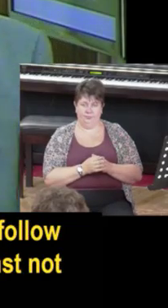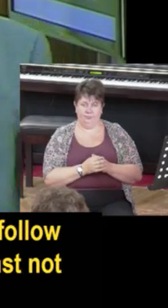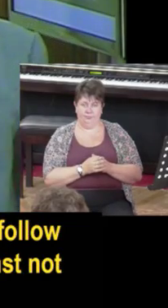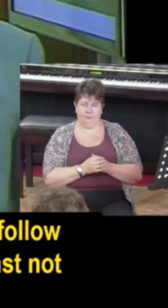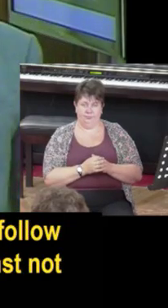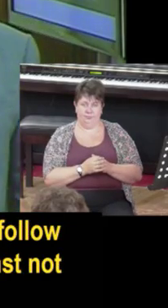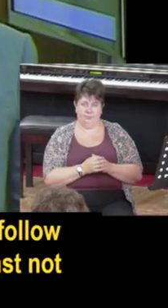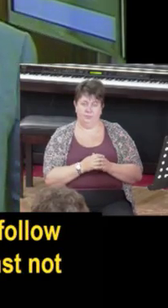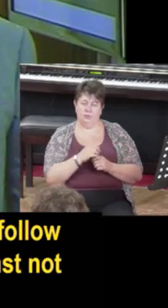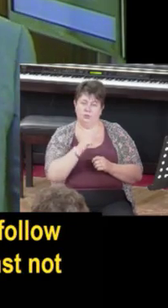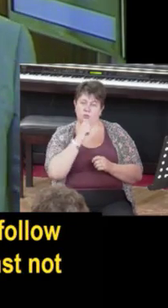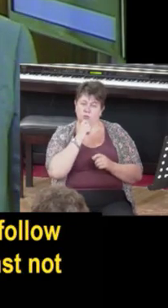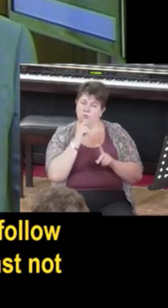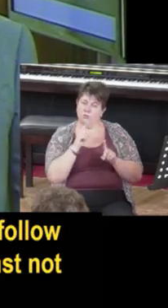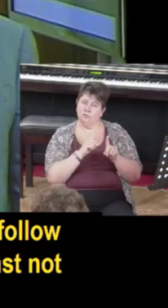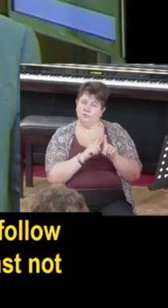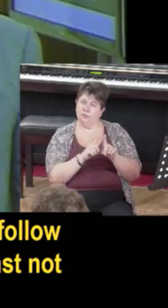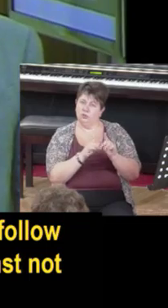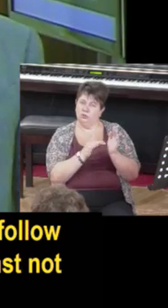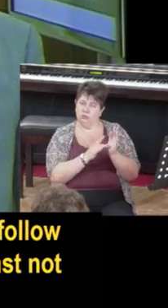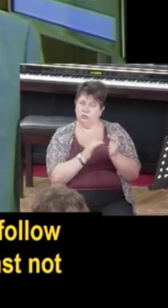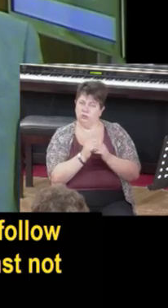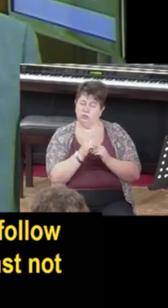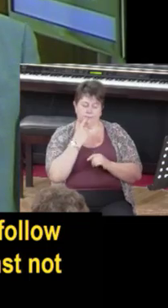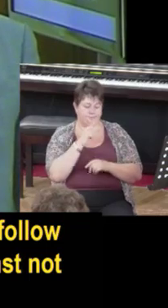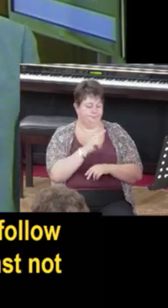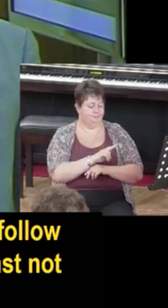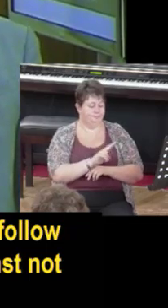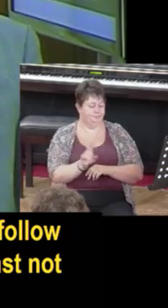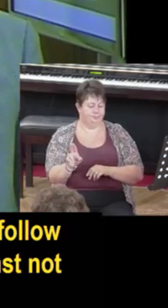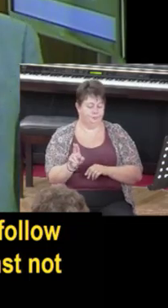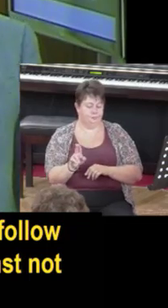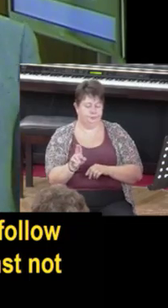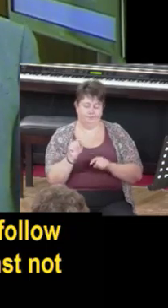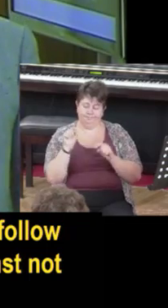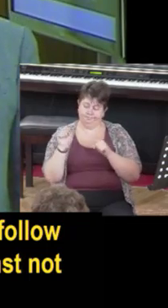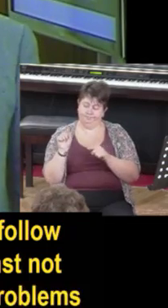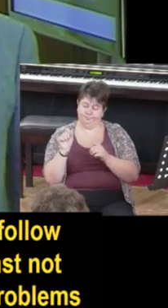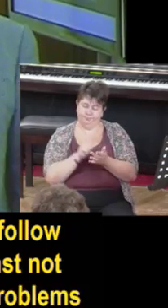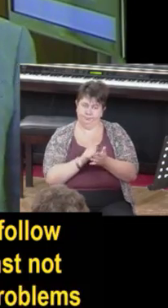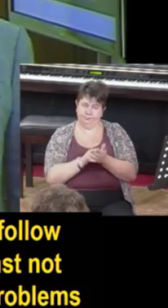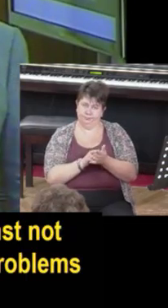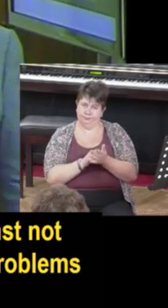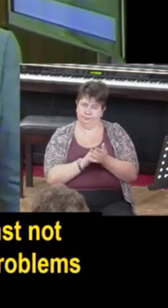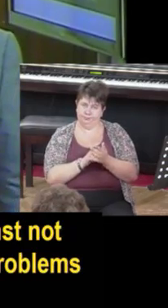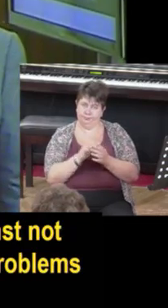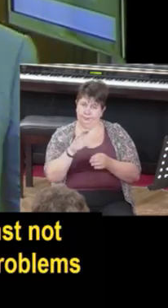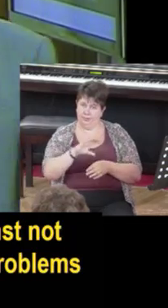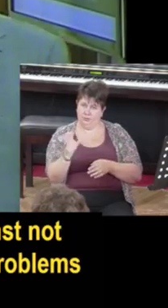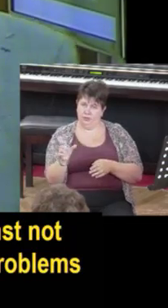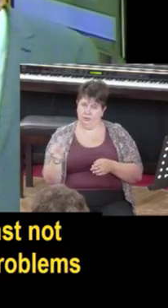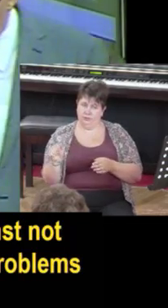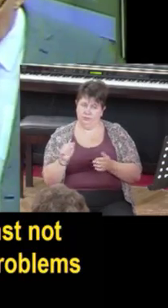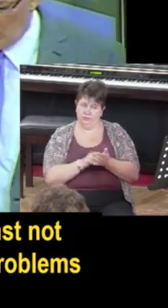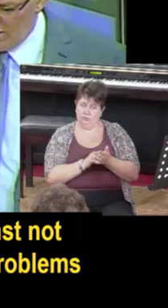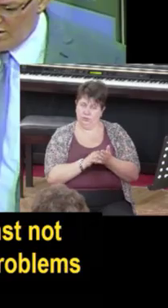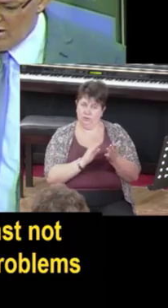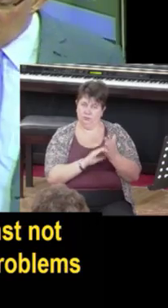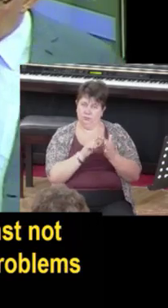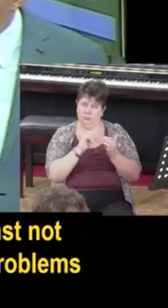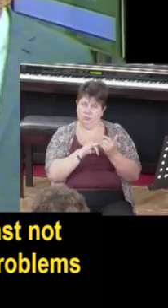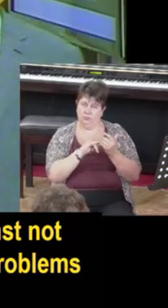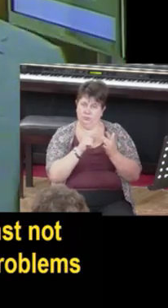But those who follow Jesus say, no, he is the Messiah. He is the Christ. He is the anointed